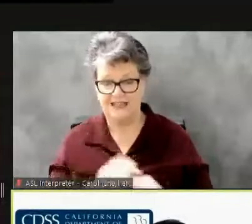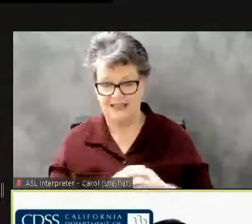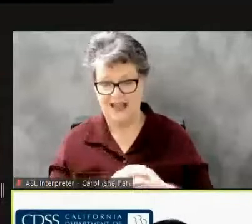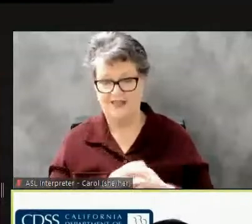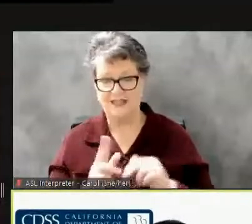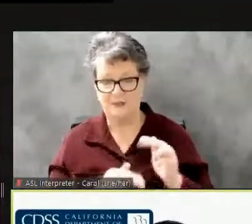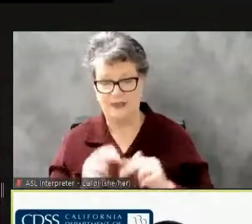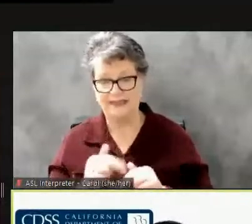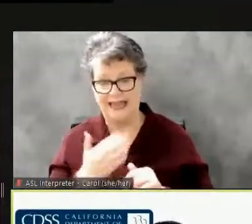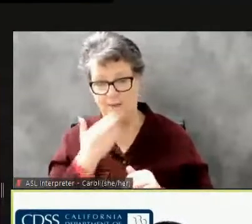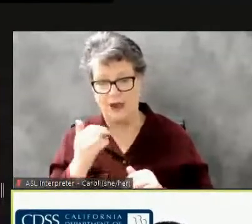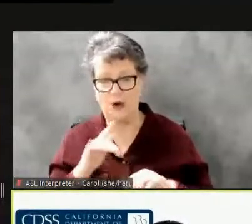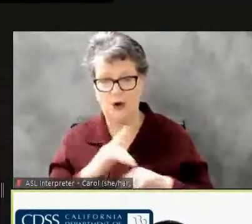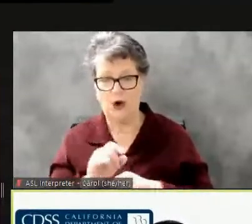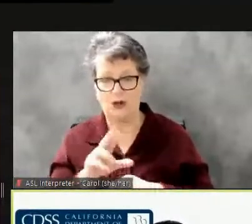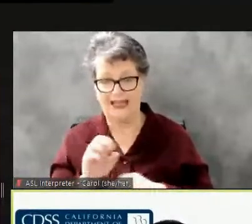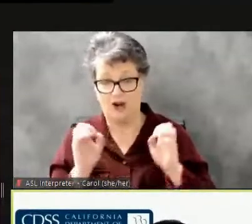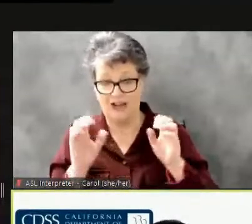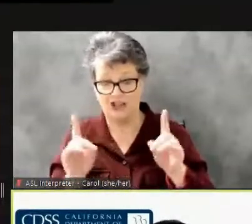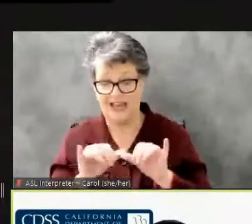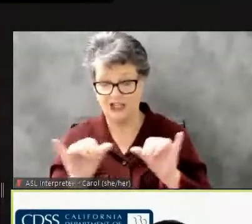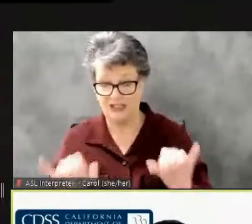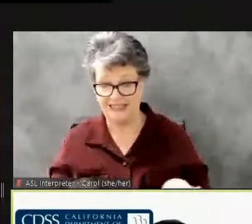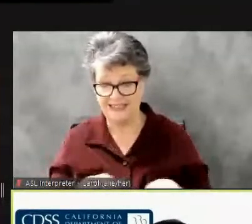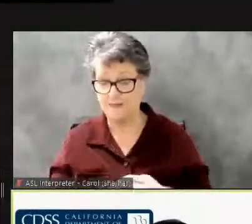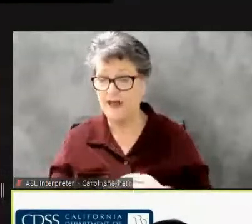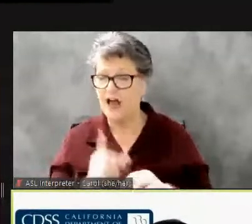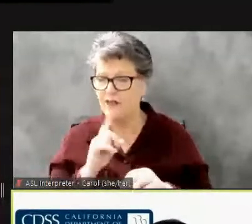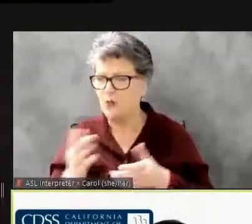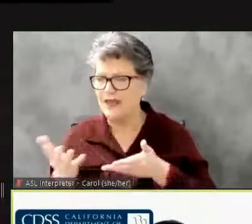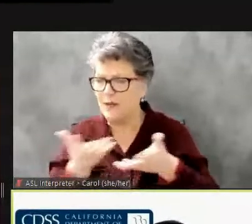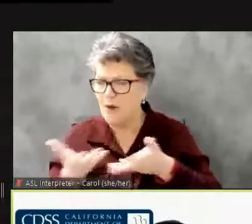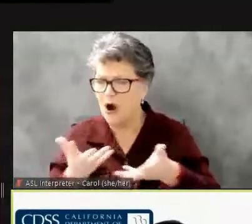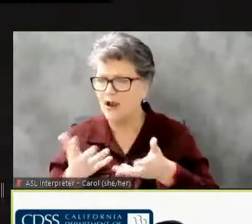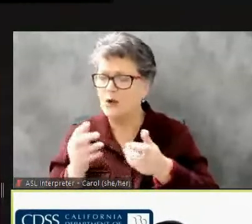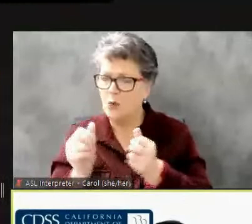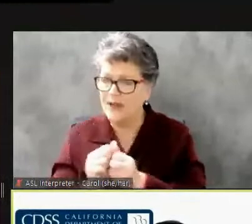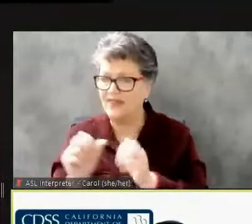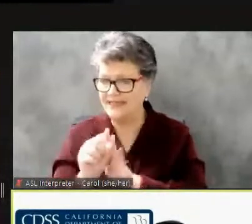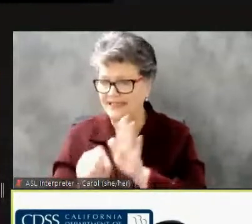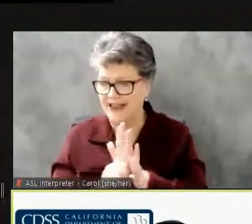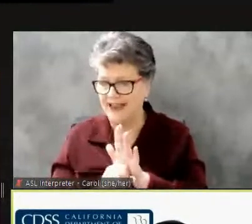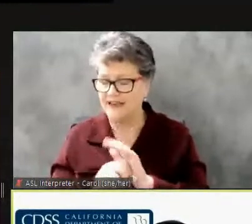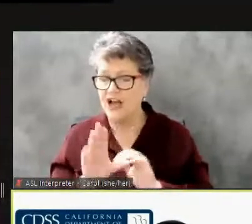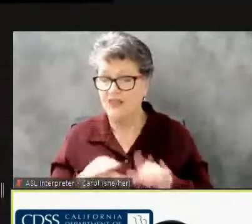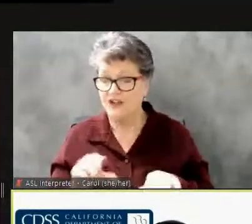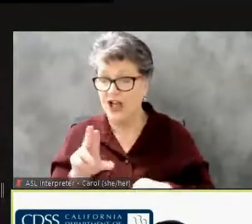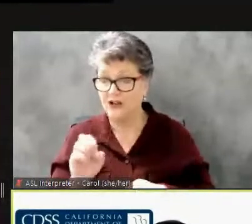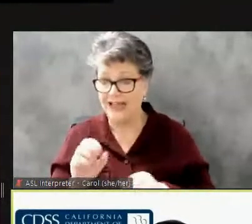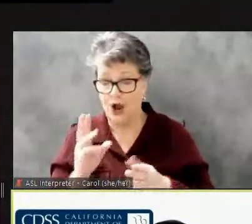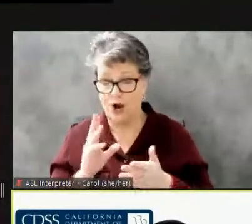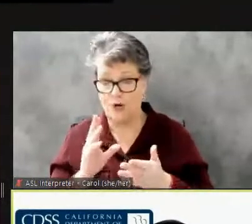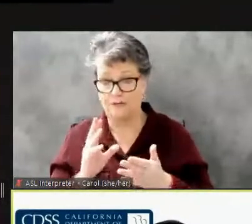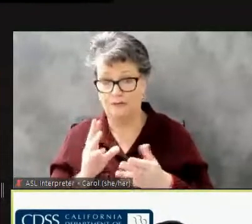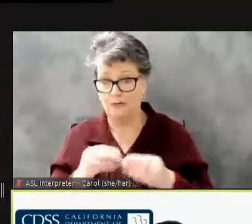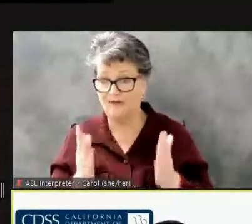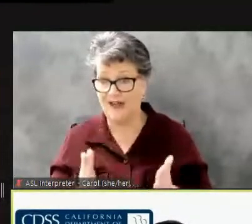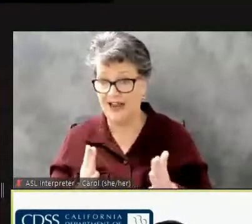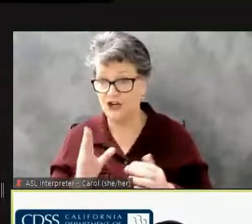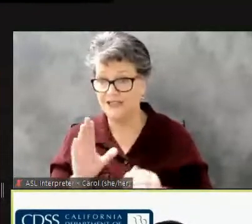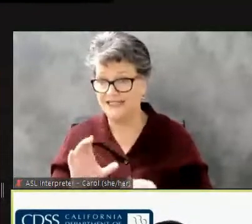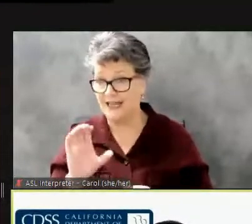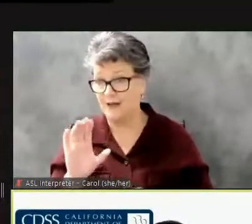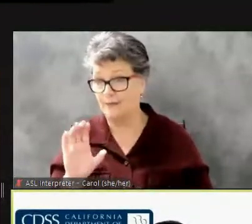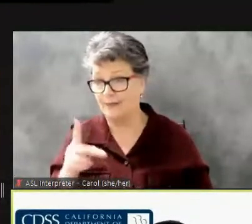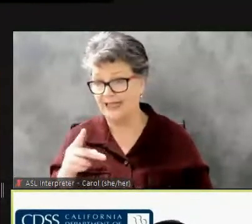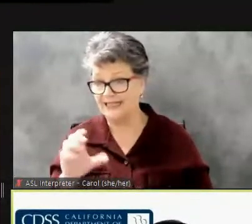and unlicensed, to bargain collectively with the state. The Childcare Provider United CCPU is